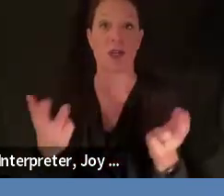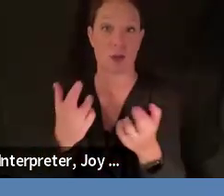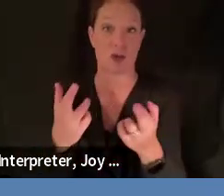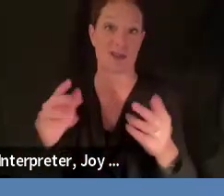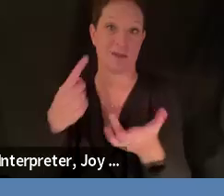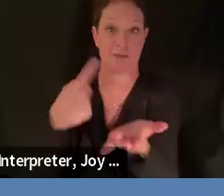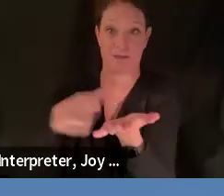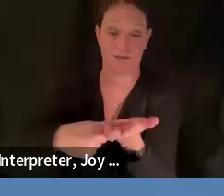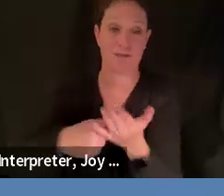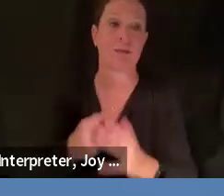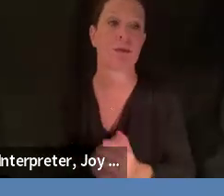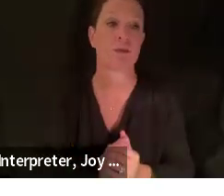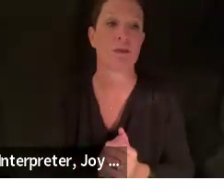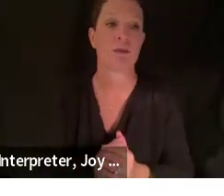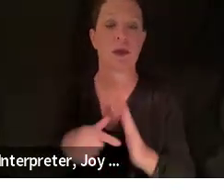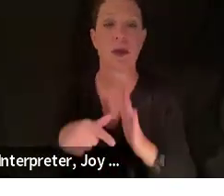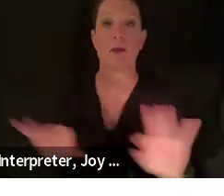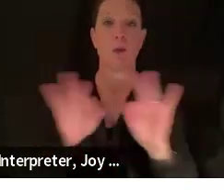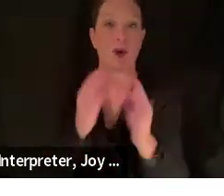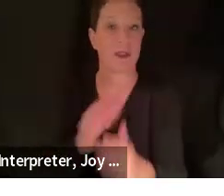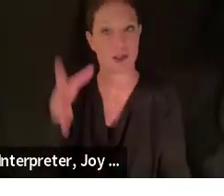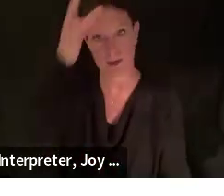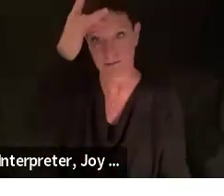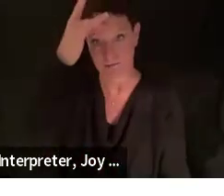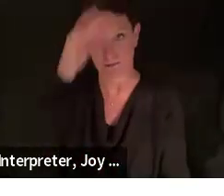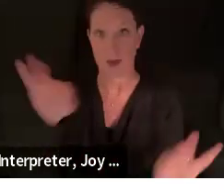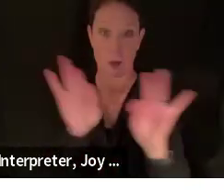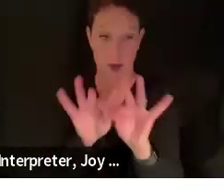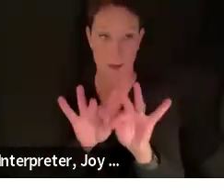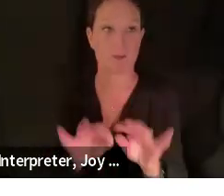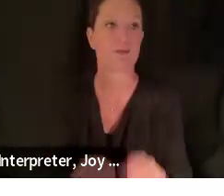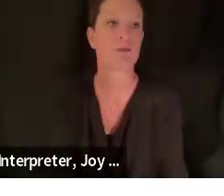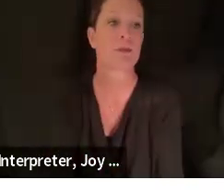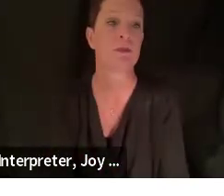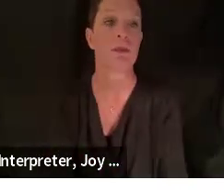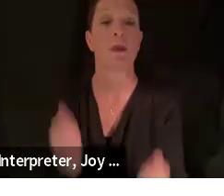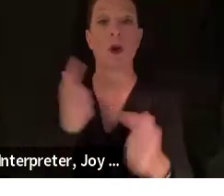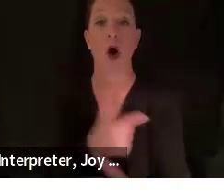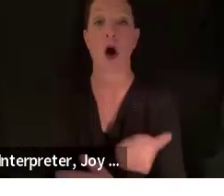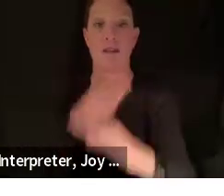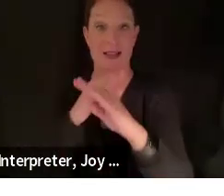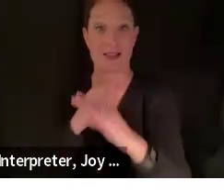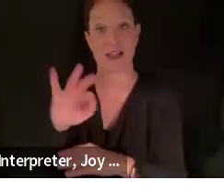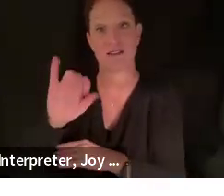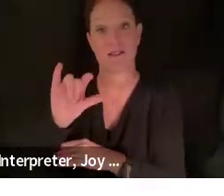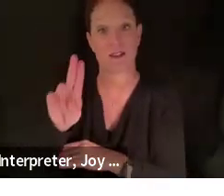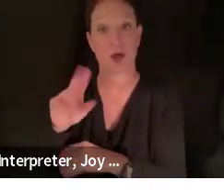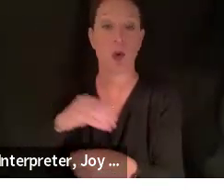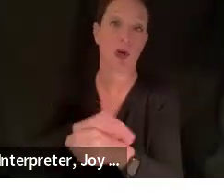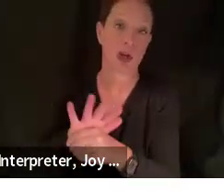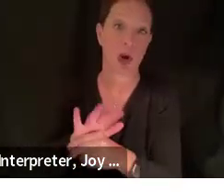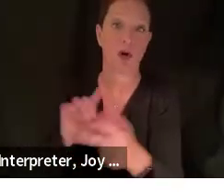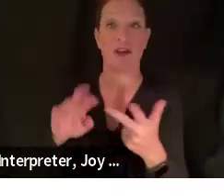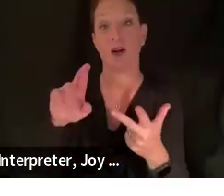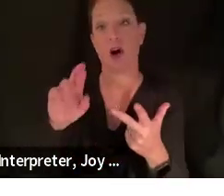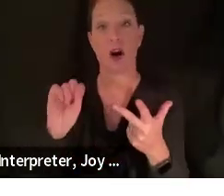section, we'll go over some key takeaways. So, like all vaccines, the flu vaccine, COVID